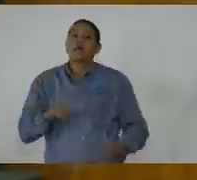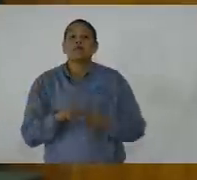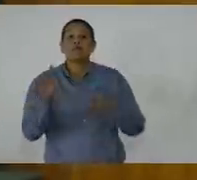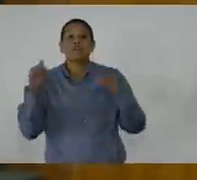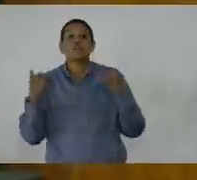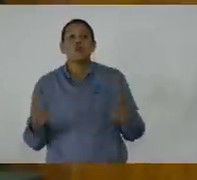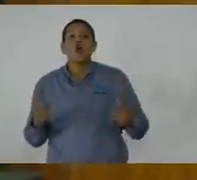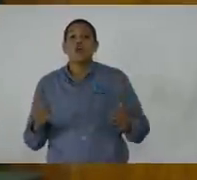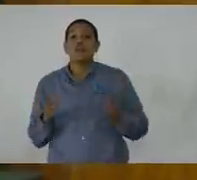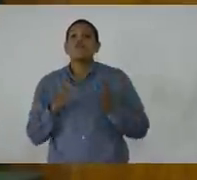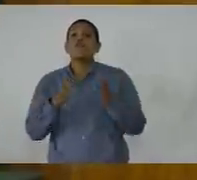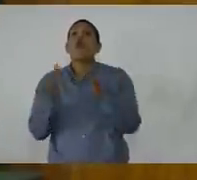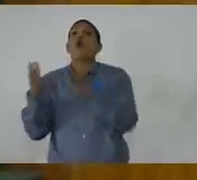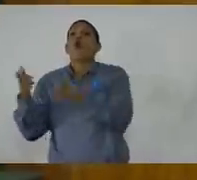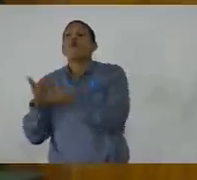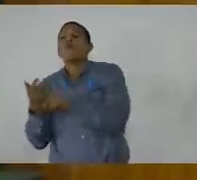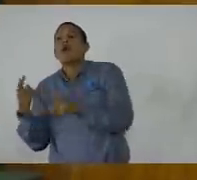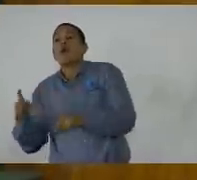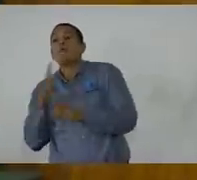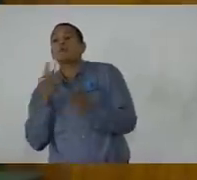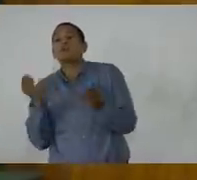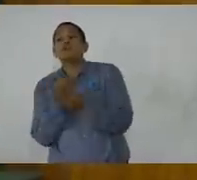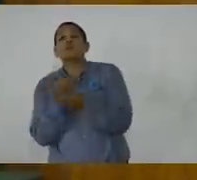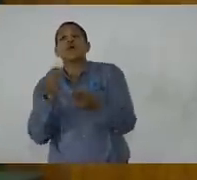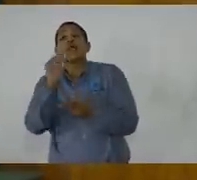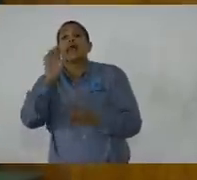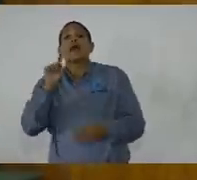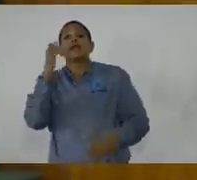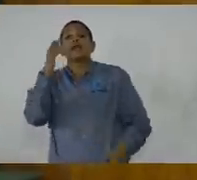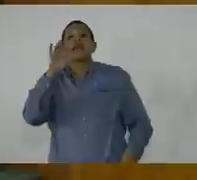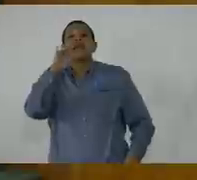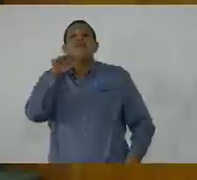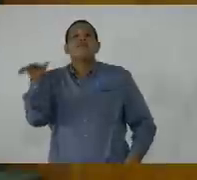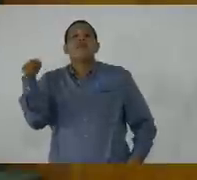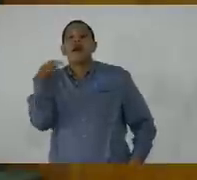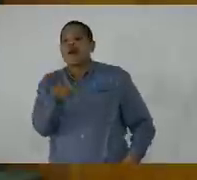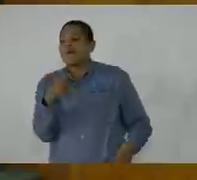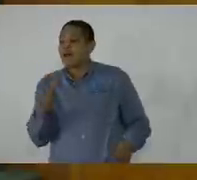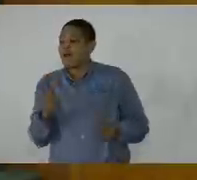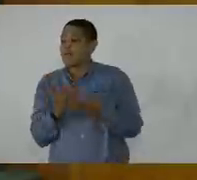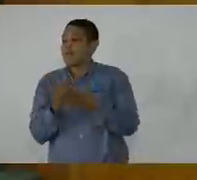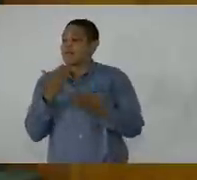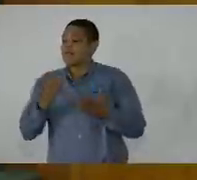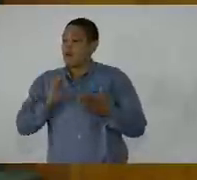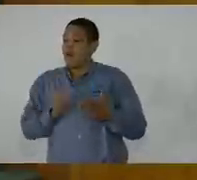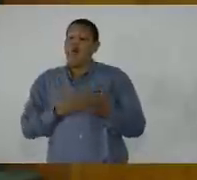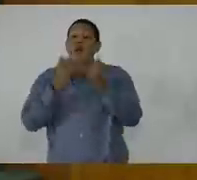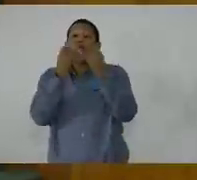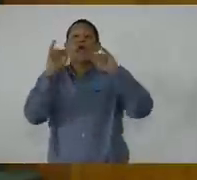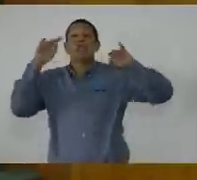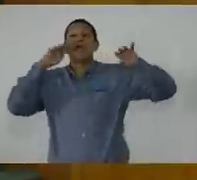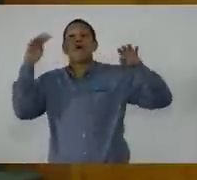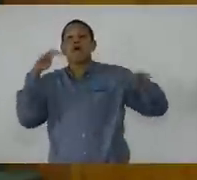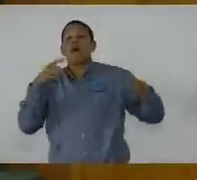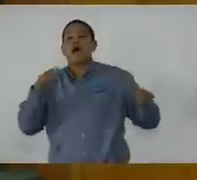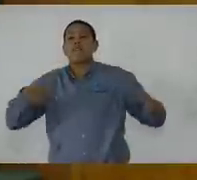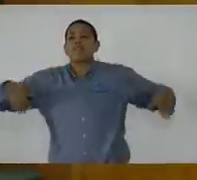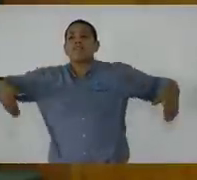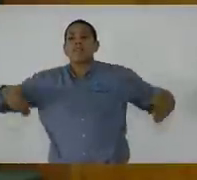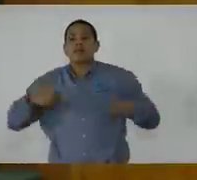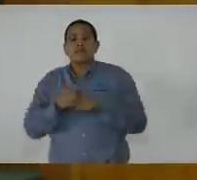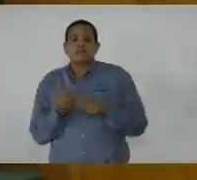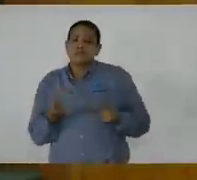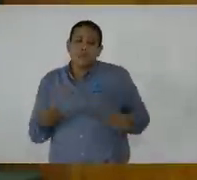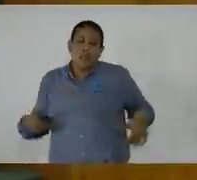form, Madam Speaker, the Trade Act 1955, before our independence, does not do